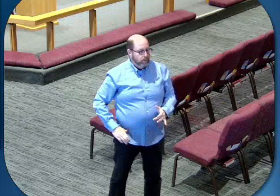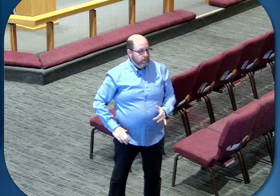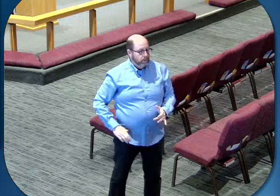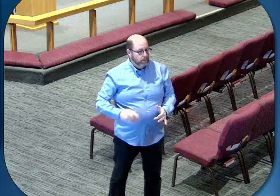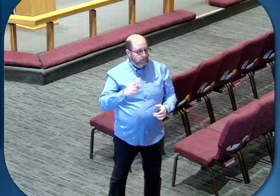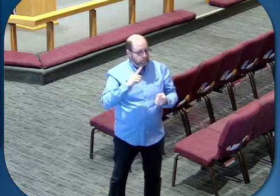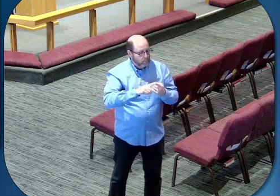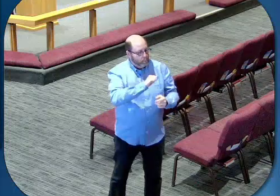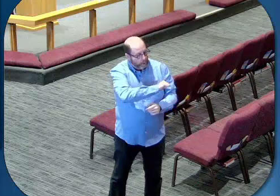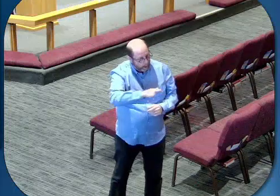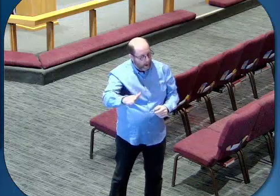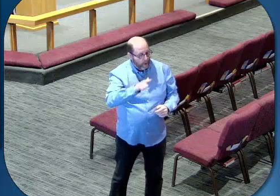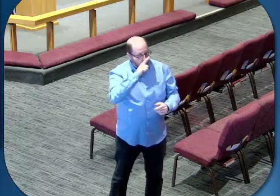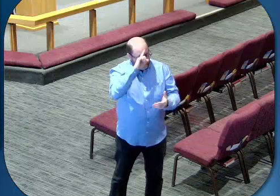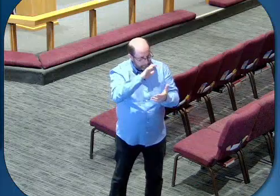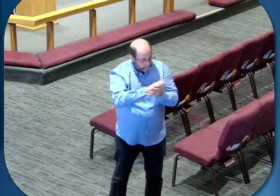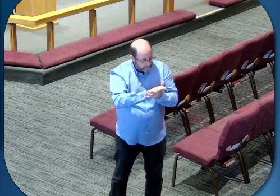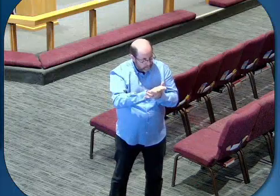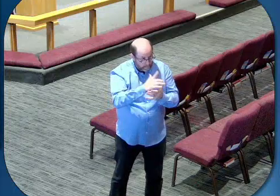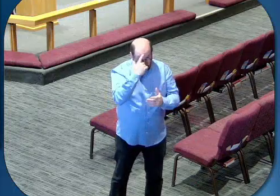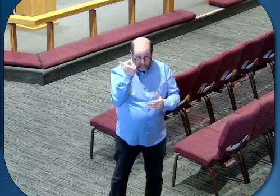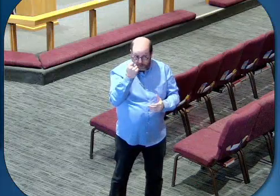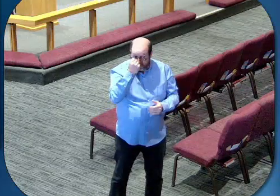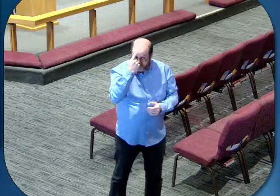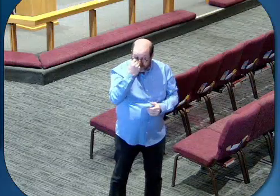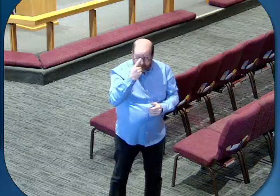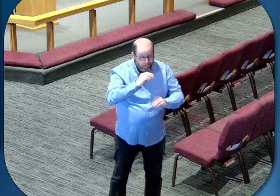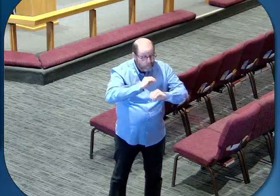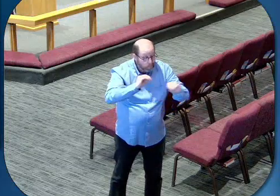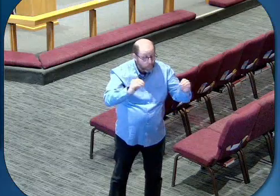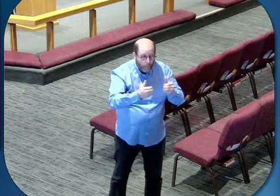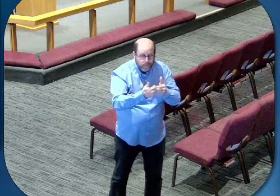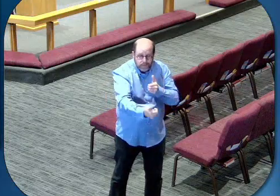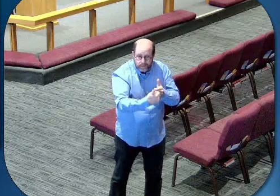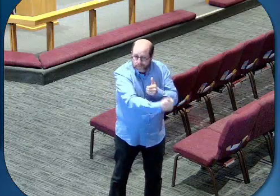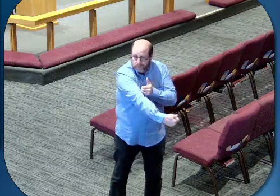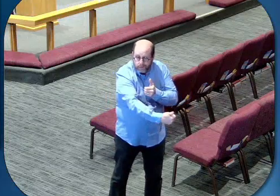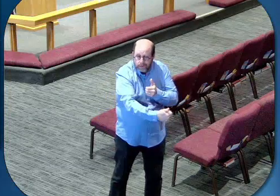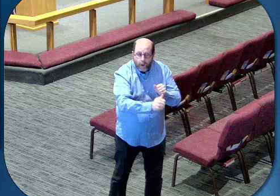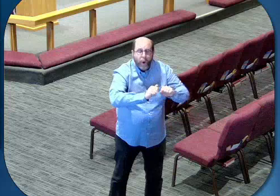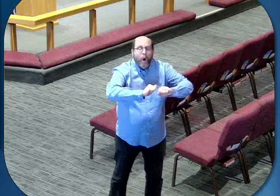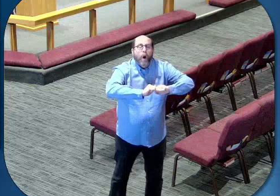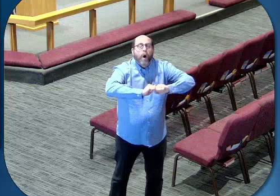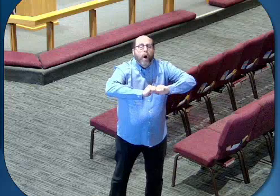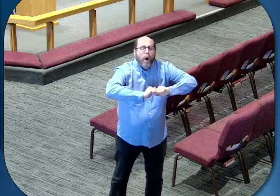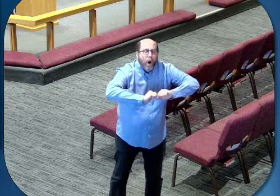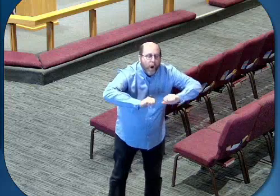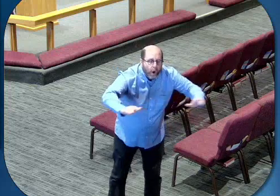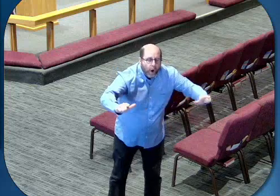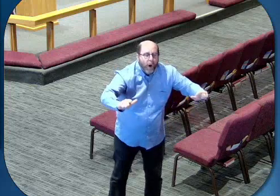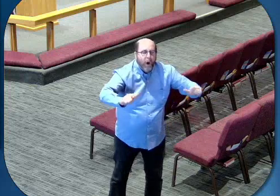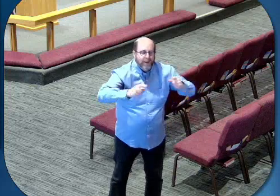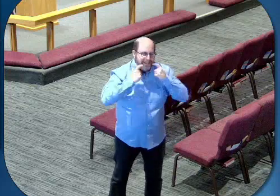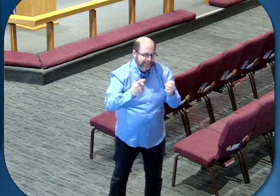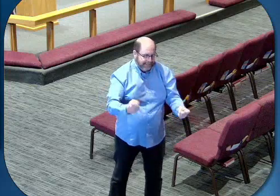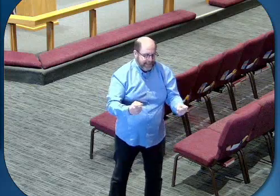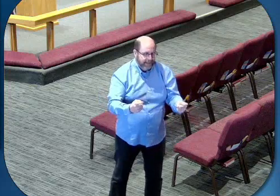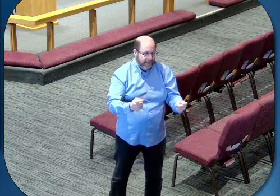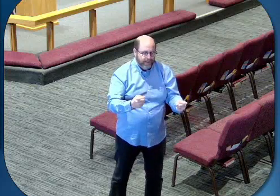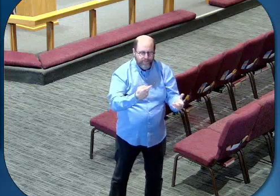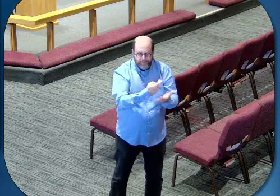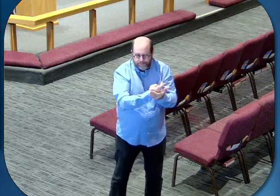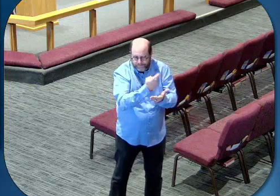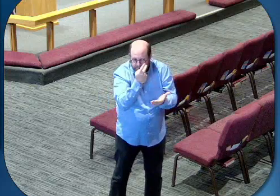who believe. For there is no distinction, for all have sinned and fall short of the glory